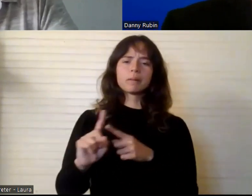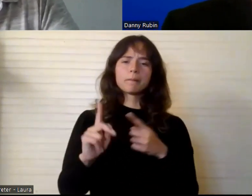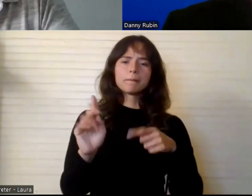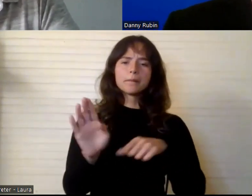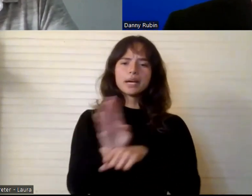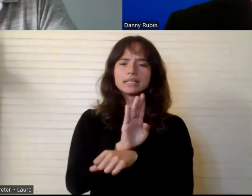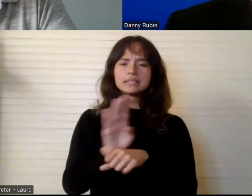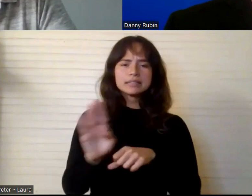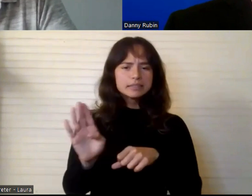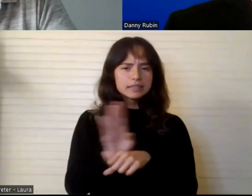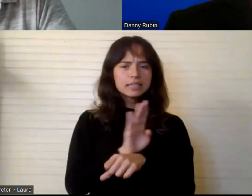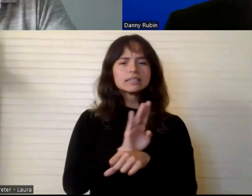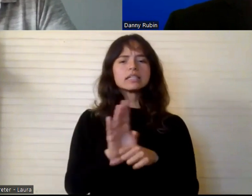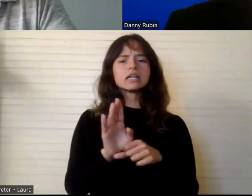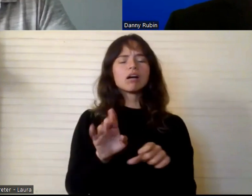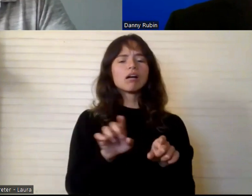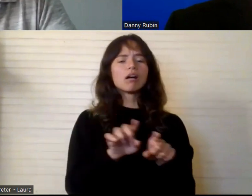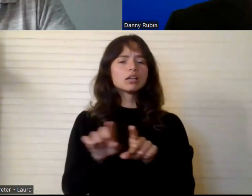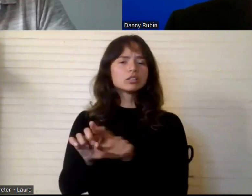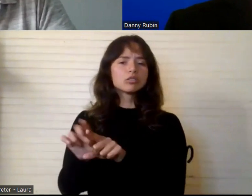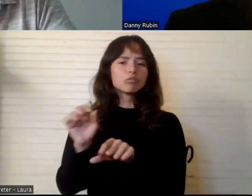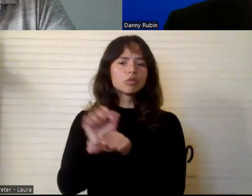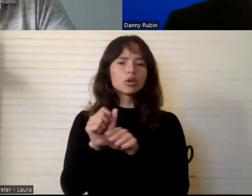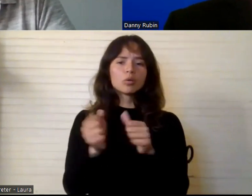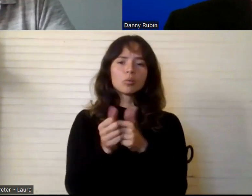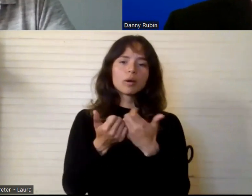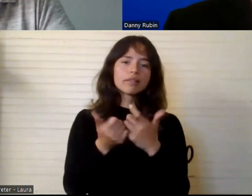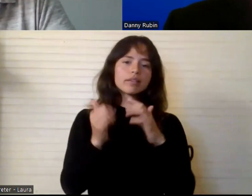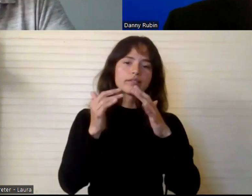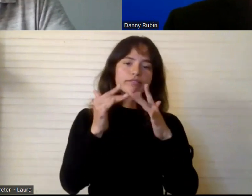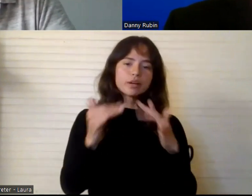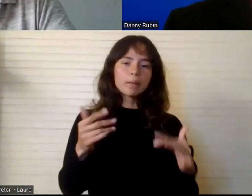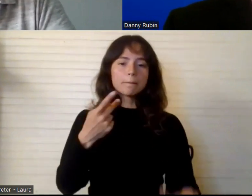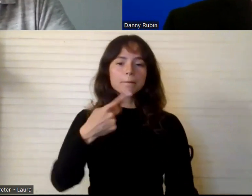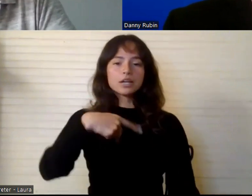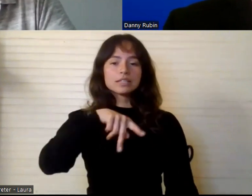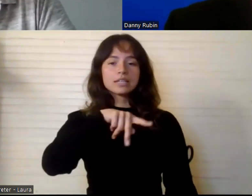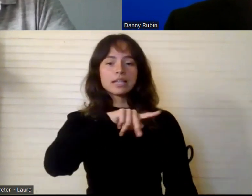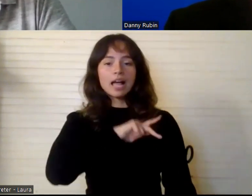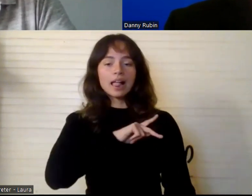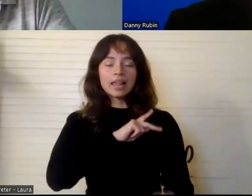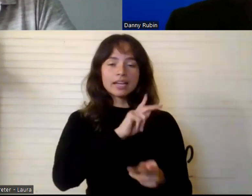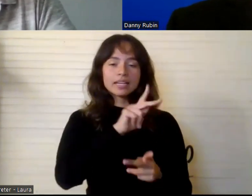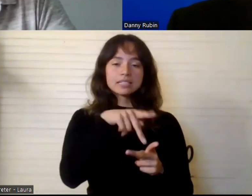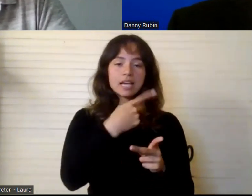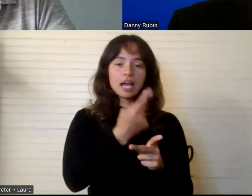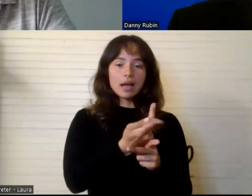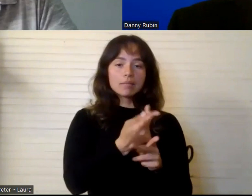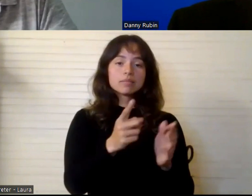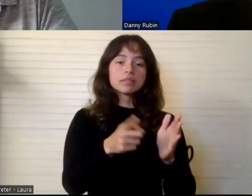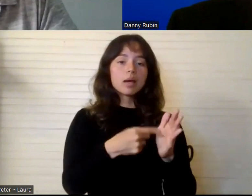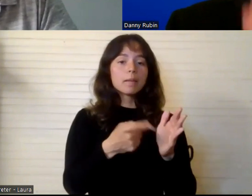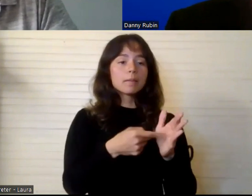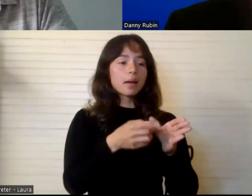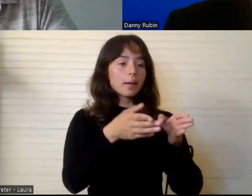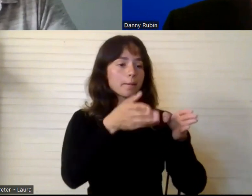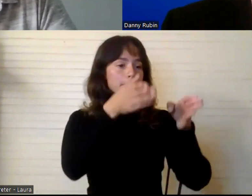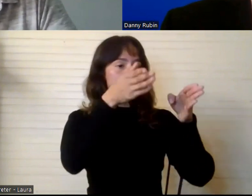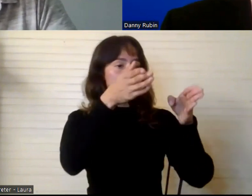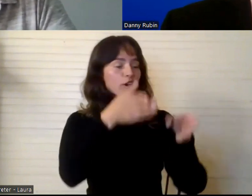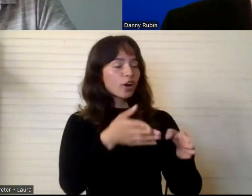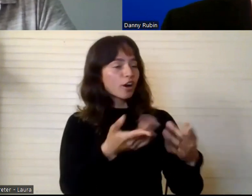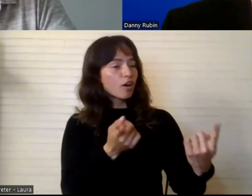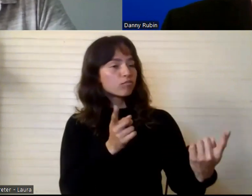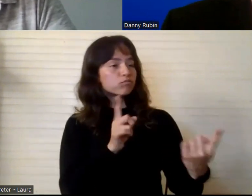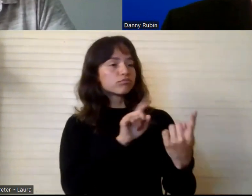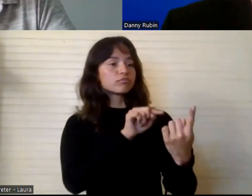We also work with a lot of different personality types, and Yes. sometimes the individual that we're talking to may be the owner of the business.